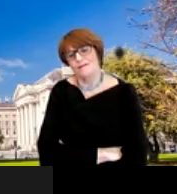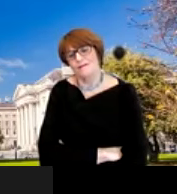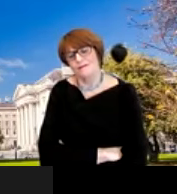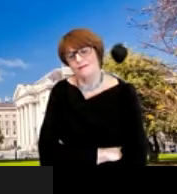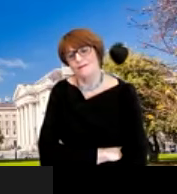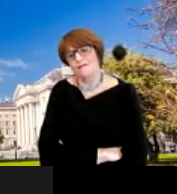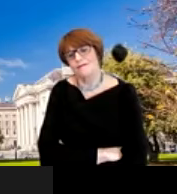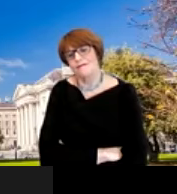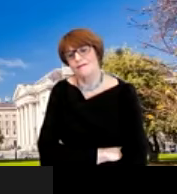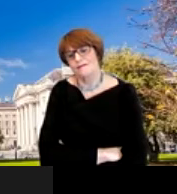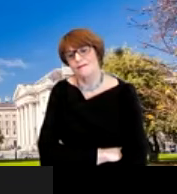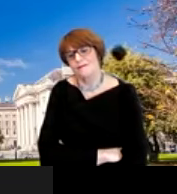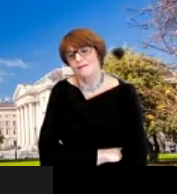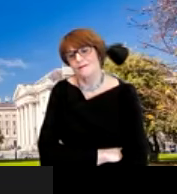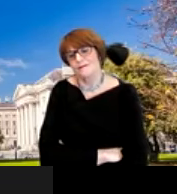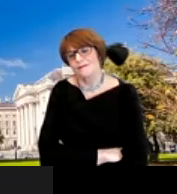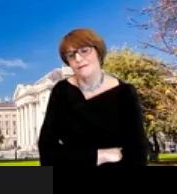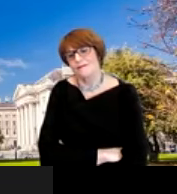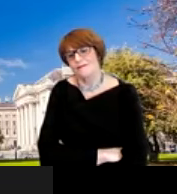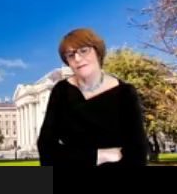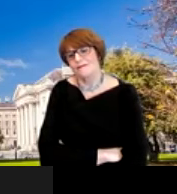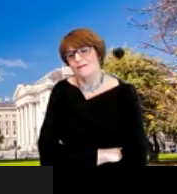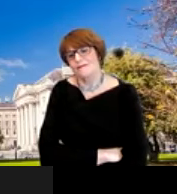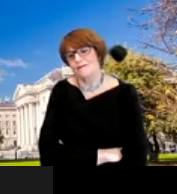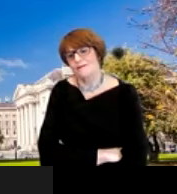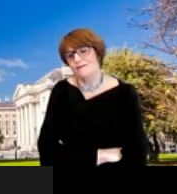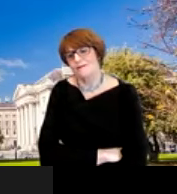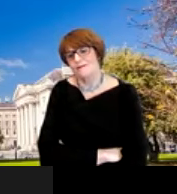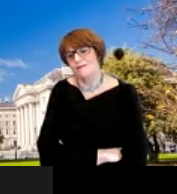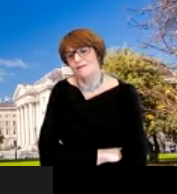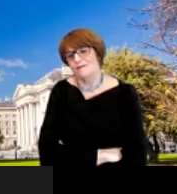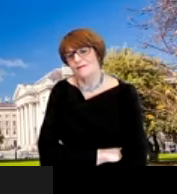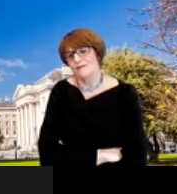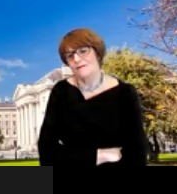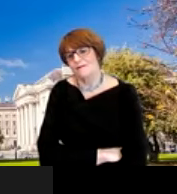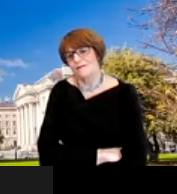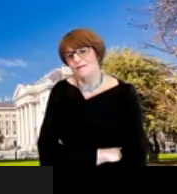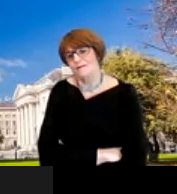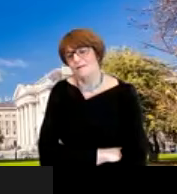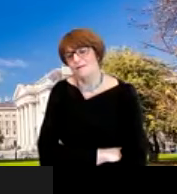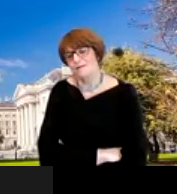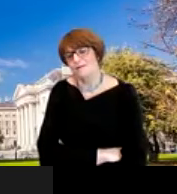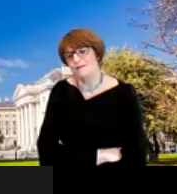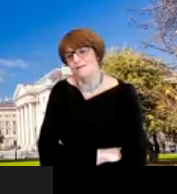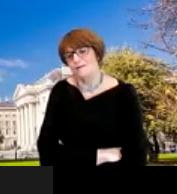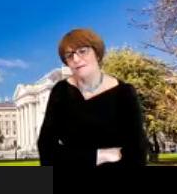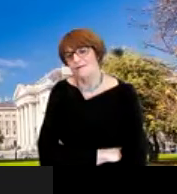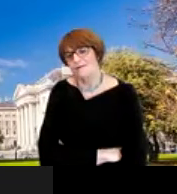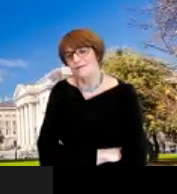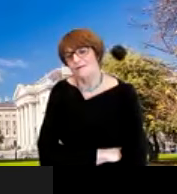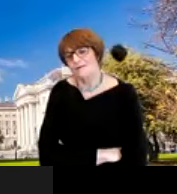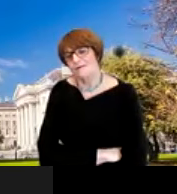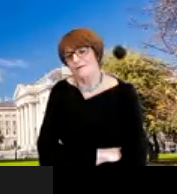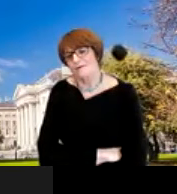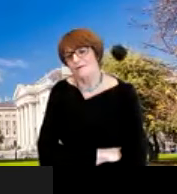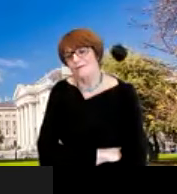Federation bring to that? Yeah, well, I think just to congratulate everybody who participated in the study, who gathered